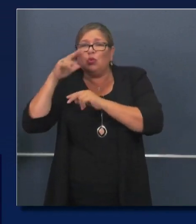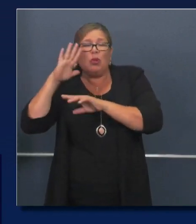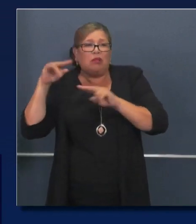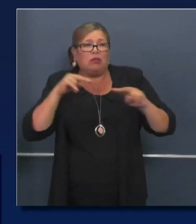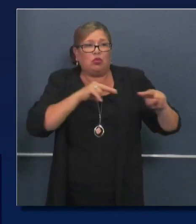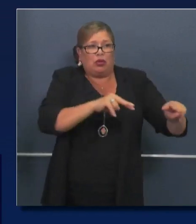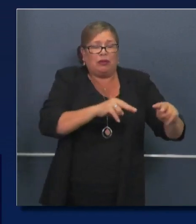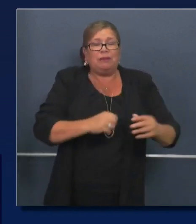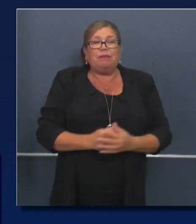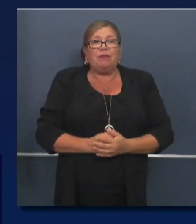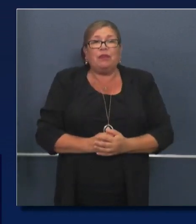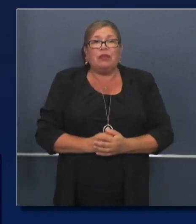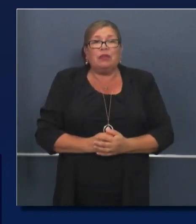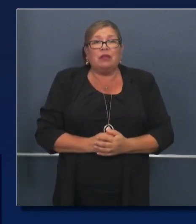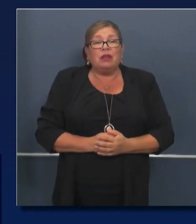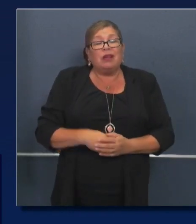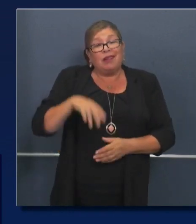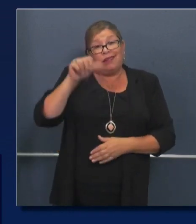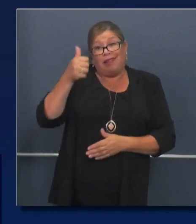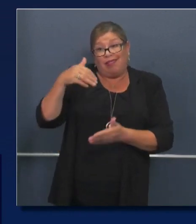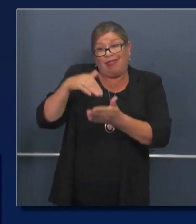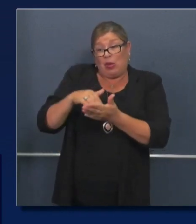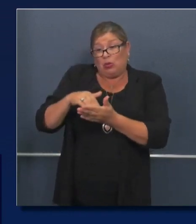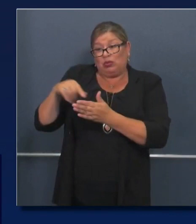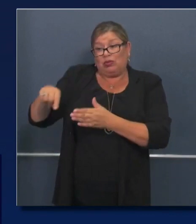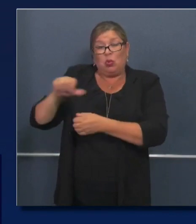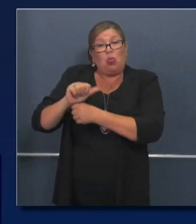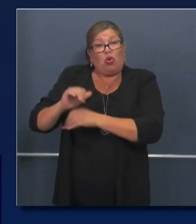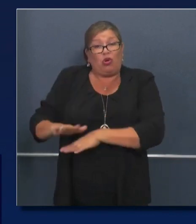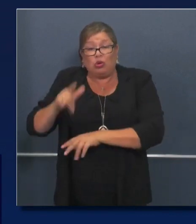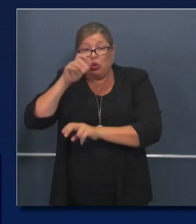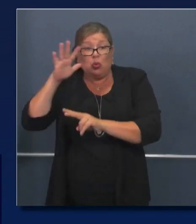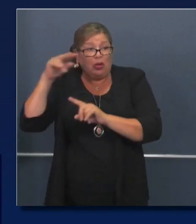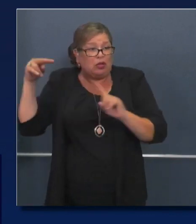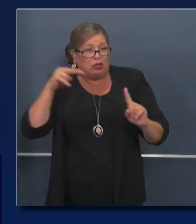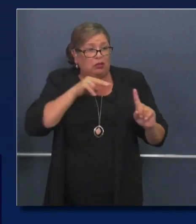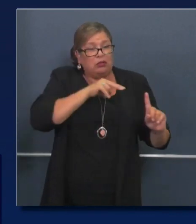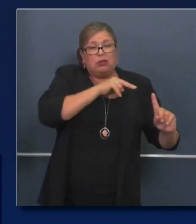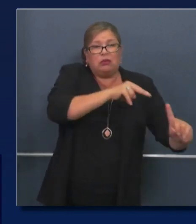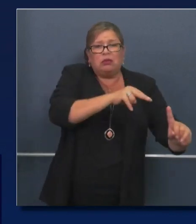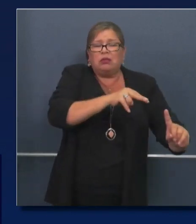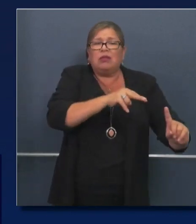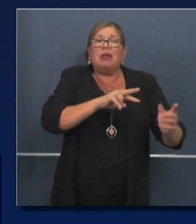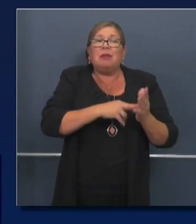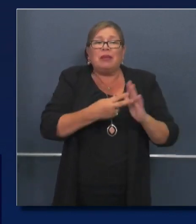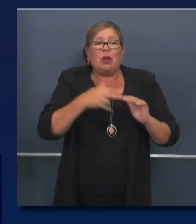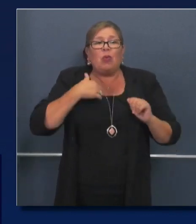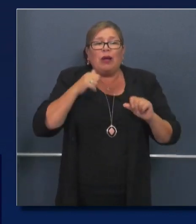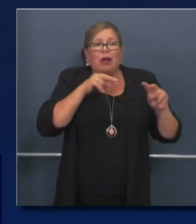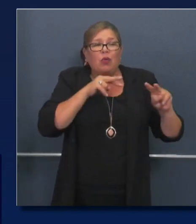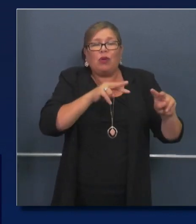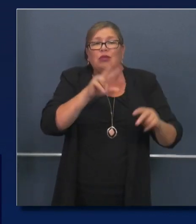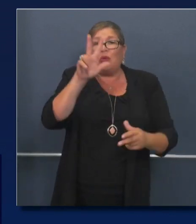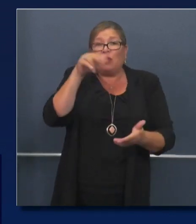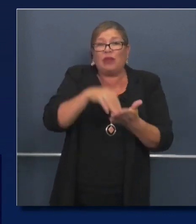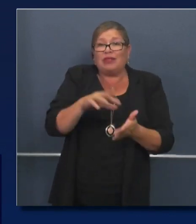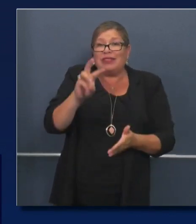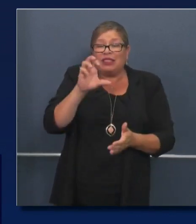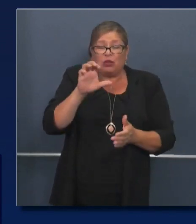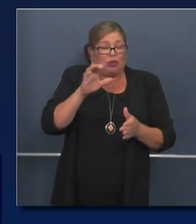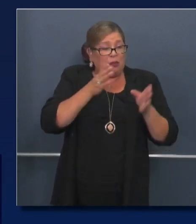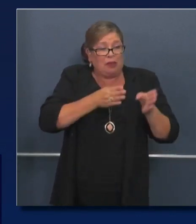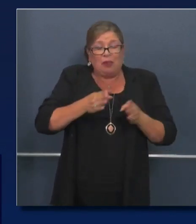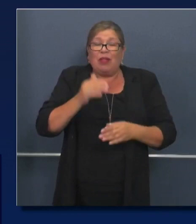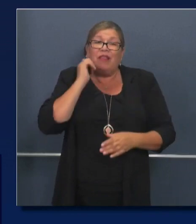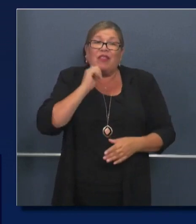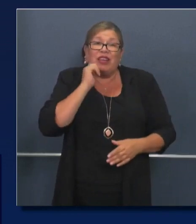slide that 10,000 allows us to trace 3,600 new cases per day. Giving you a sense, yesterday